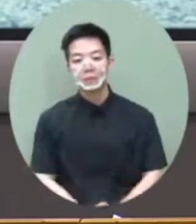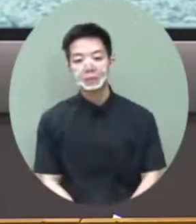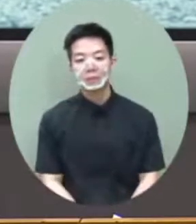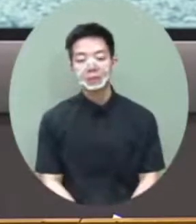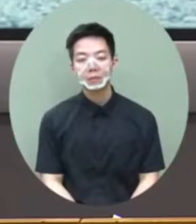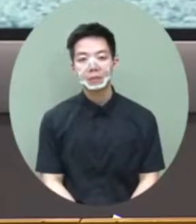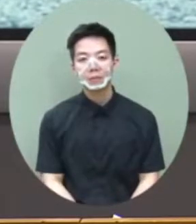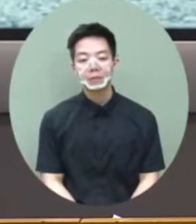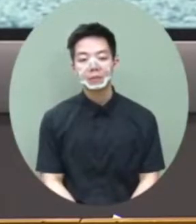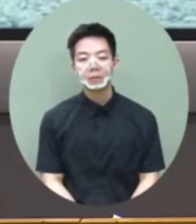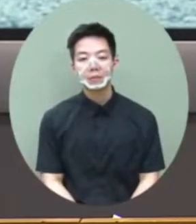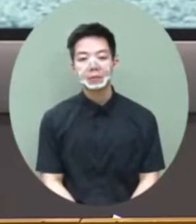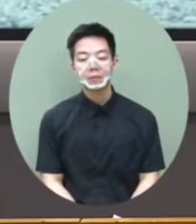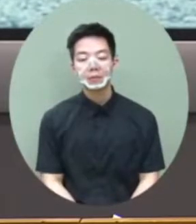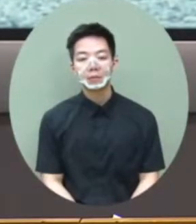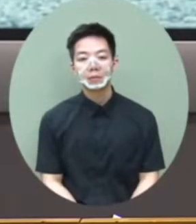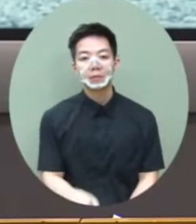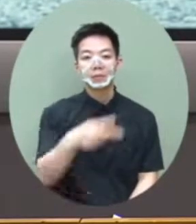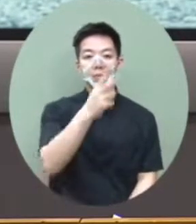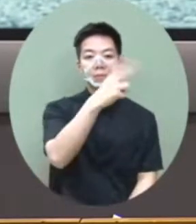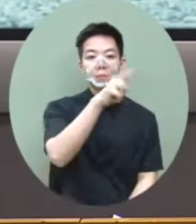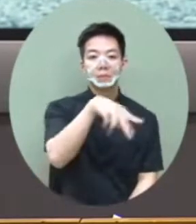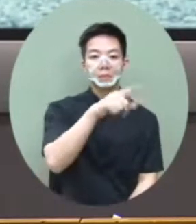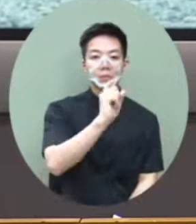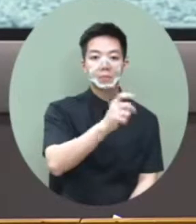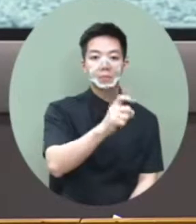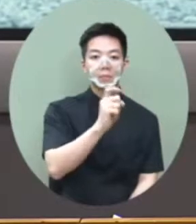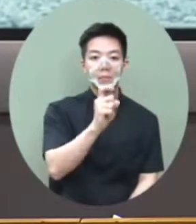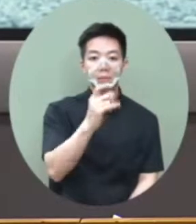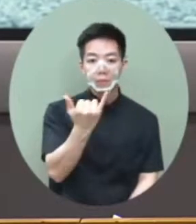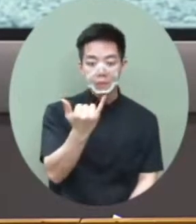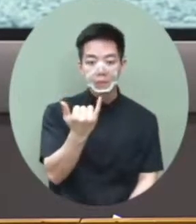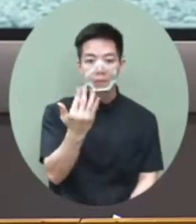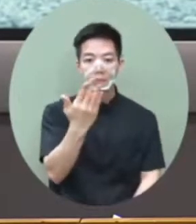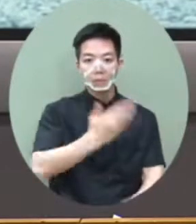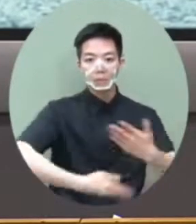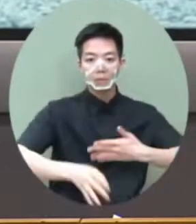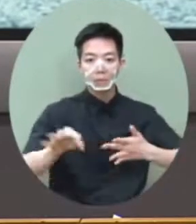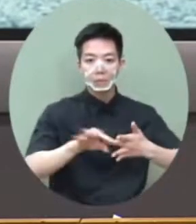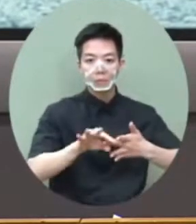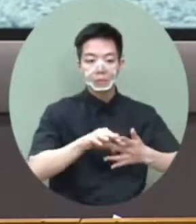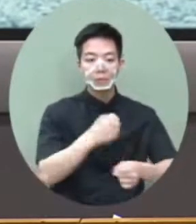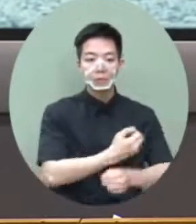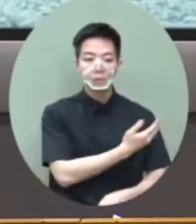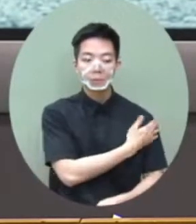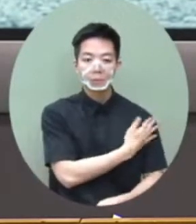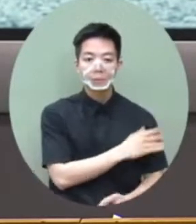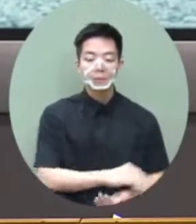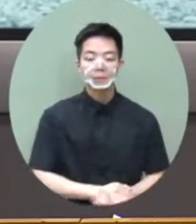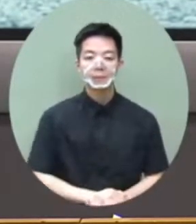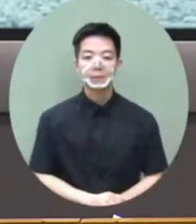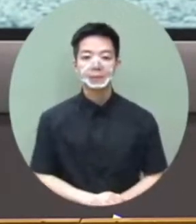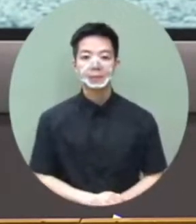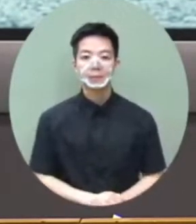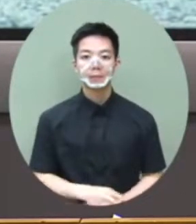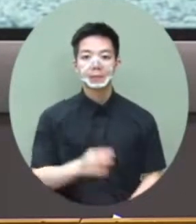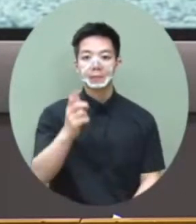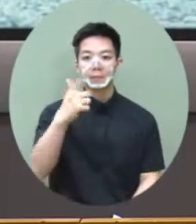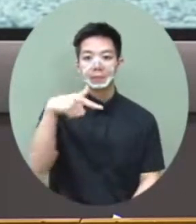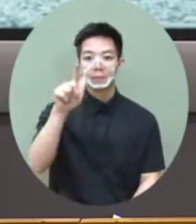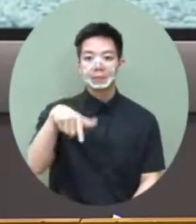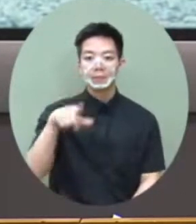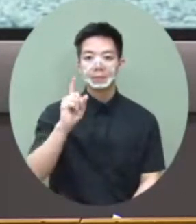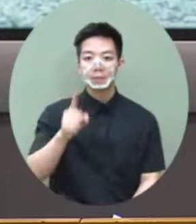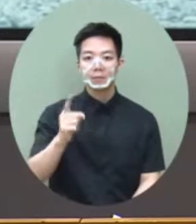32,214 residents are from old people's home. Staff members, 2,996 of them are from homes for people